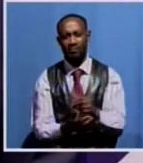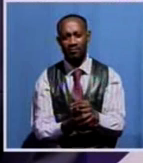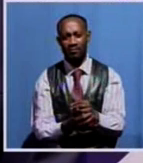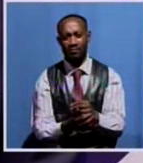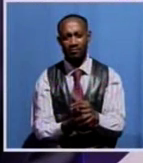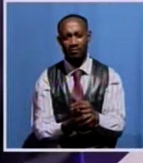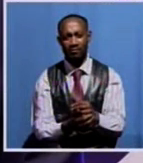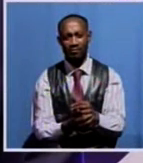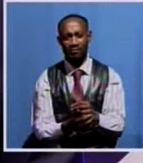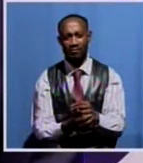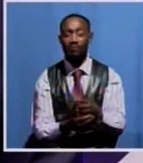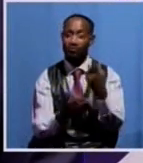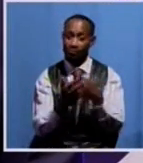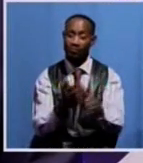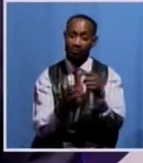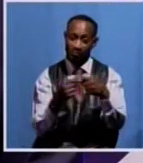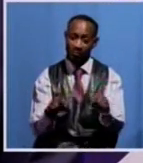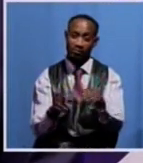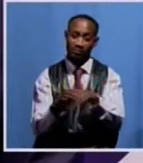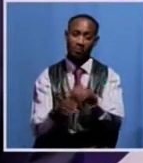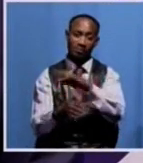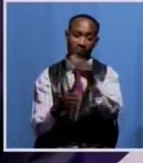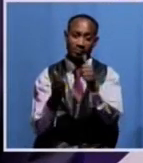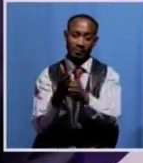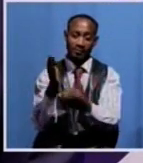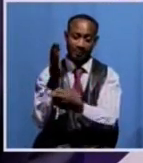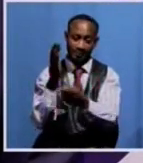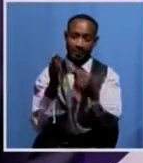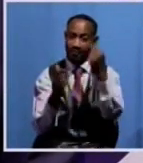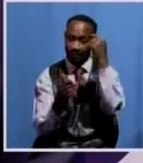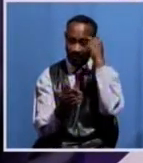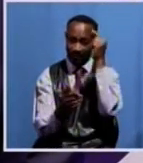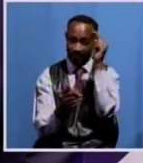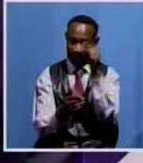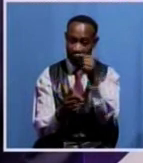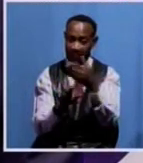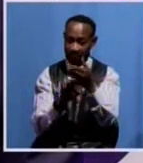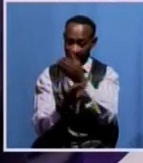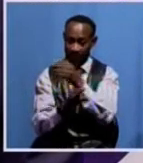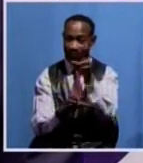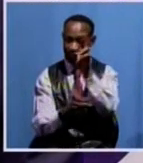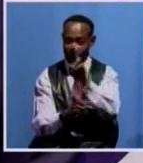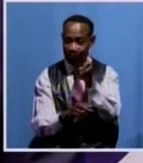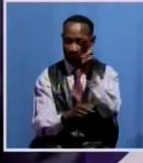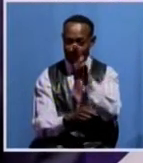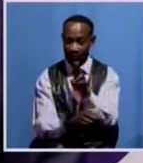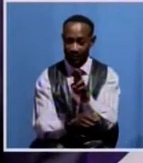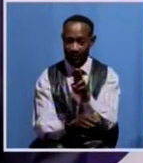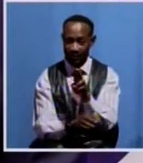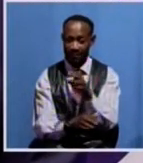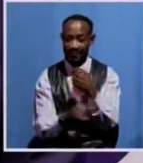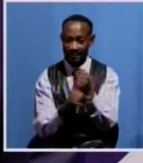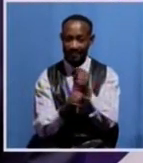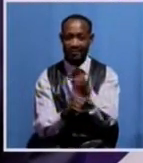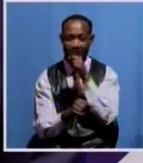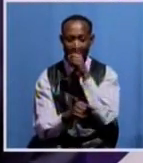instruction that has gone out to all government departments is that before you spend, make sure that you have